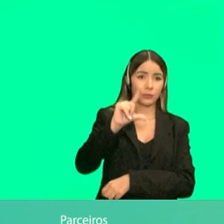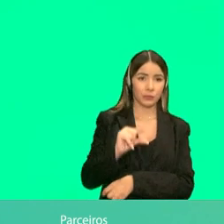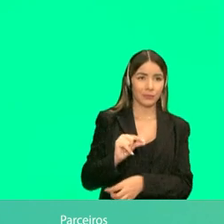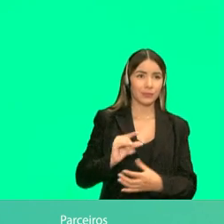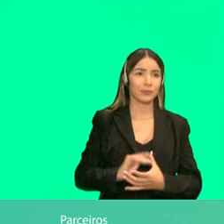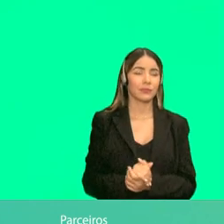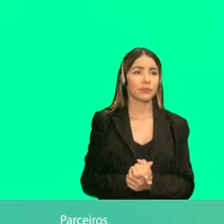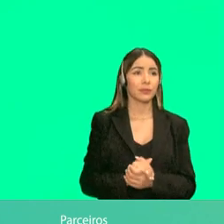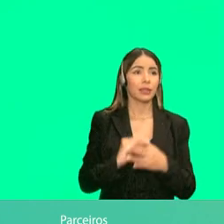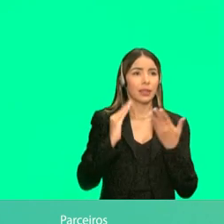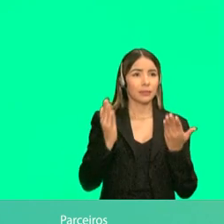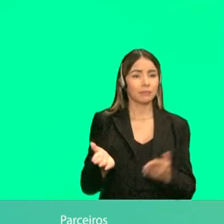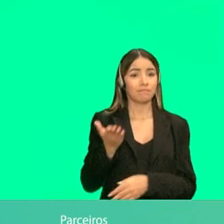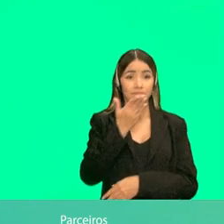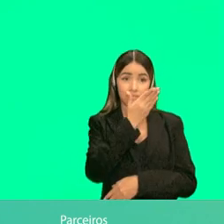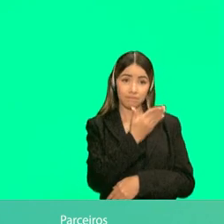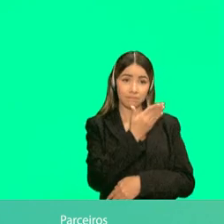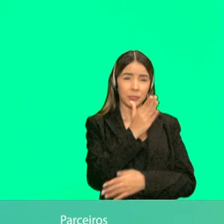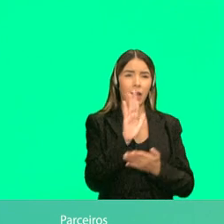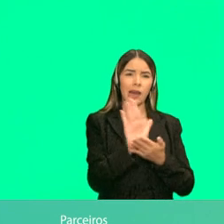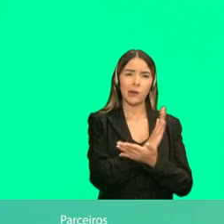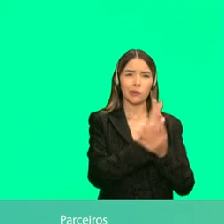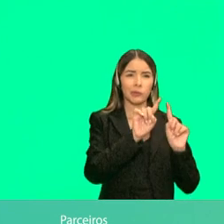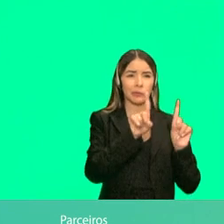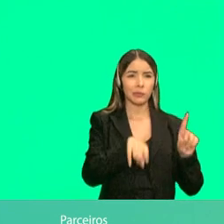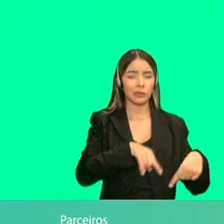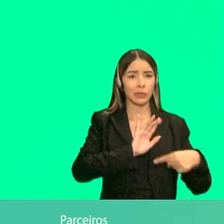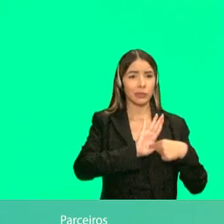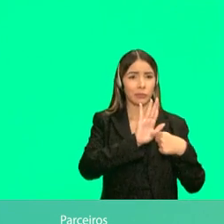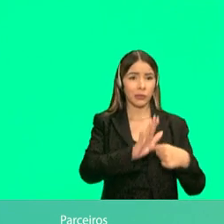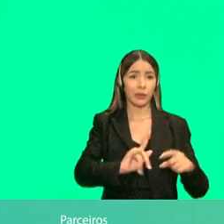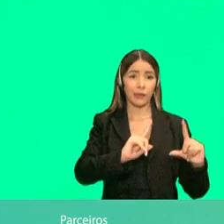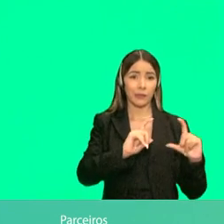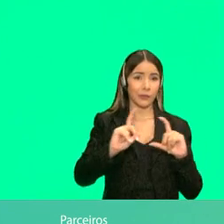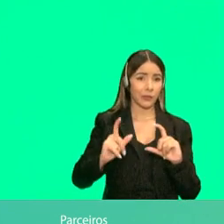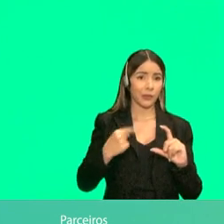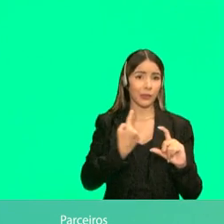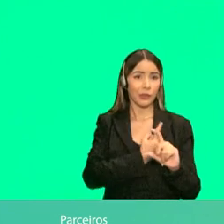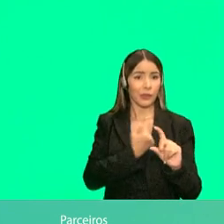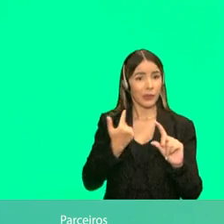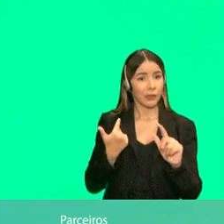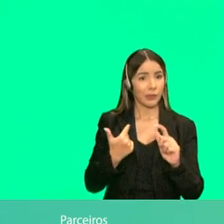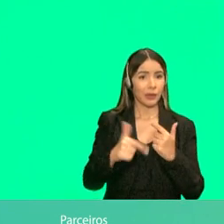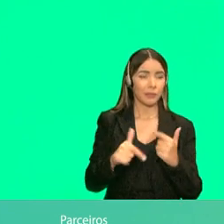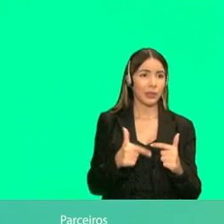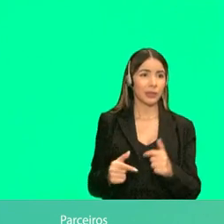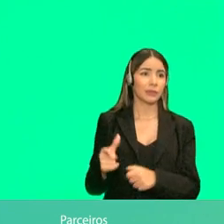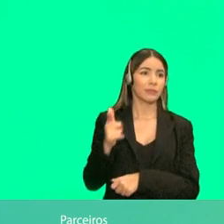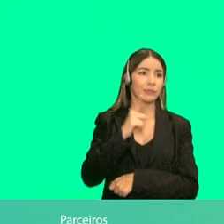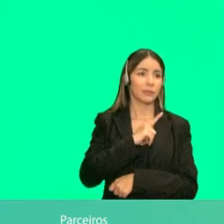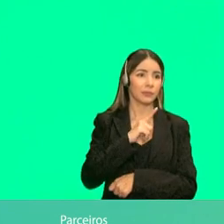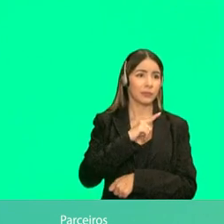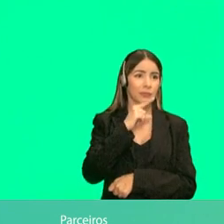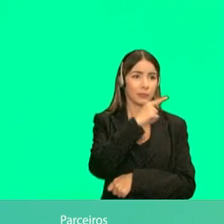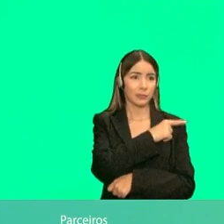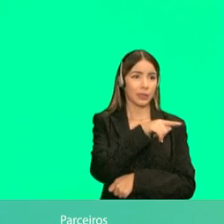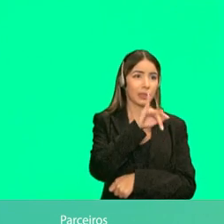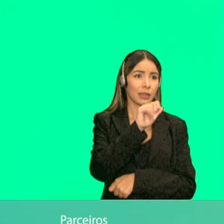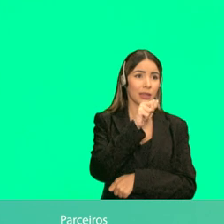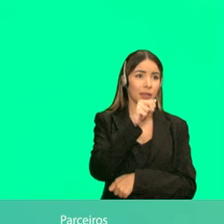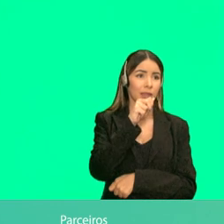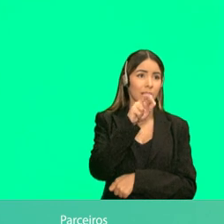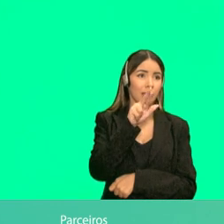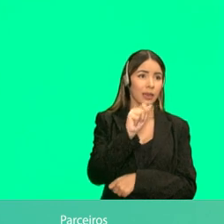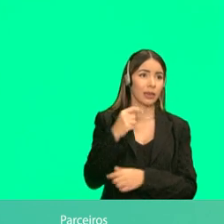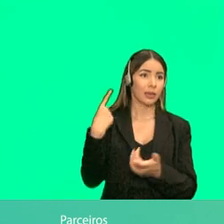Yara bought 15 floating containers to